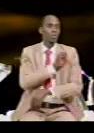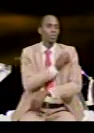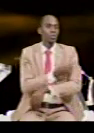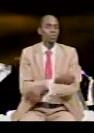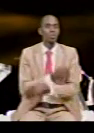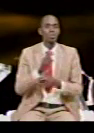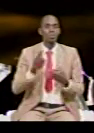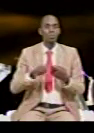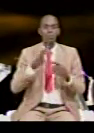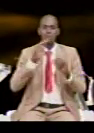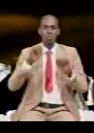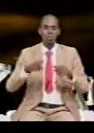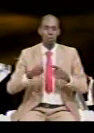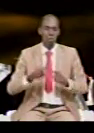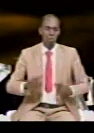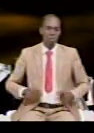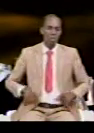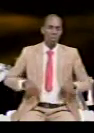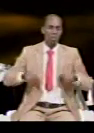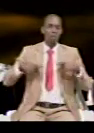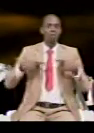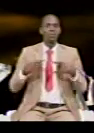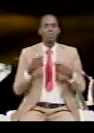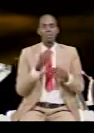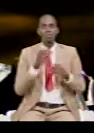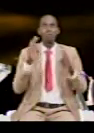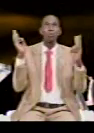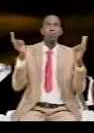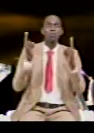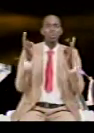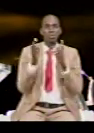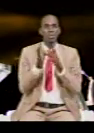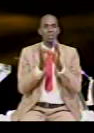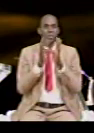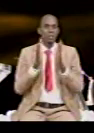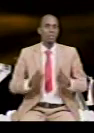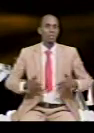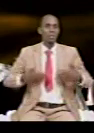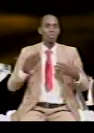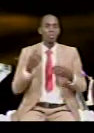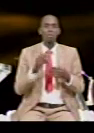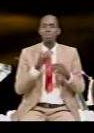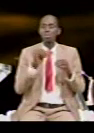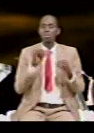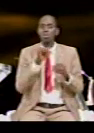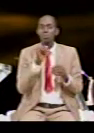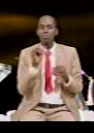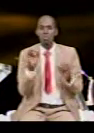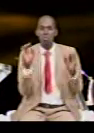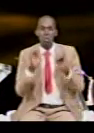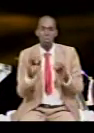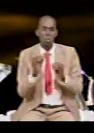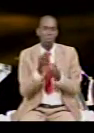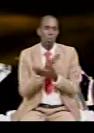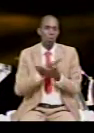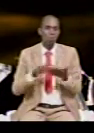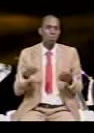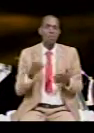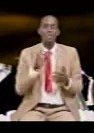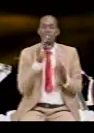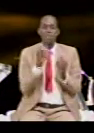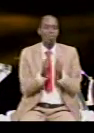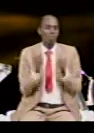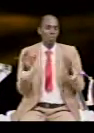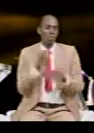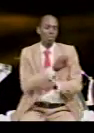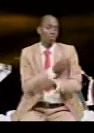to live victorious Christian life. The ungodly is without strength. From that